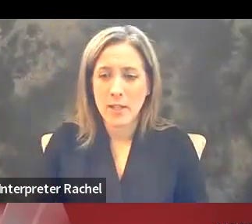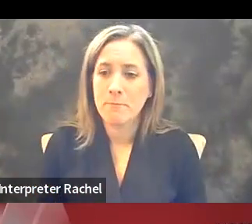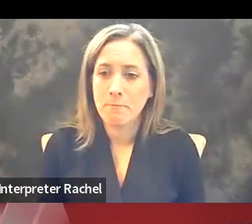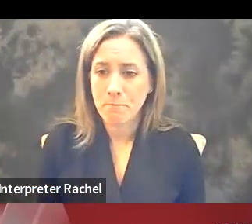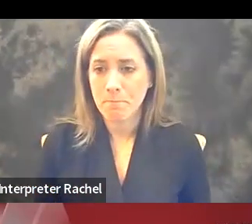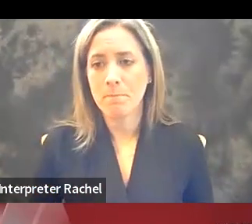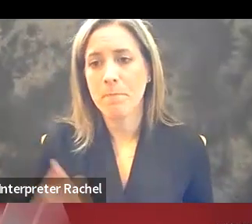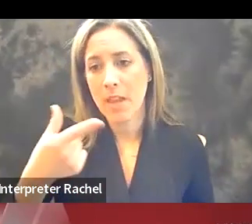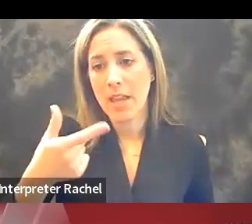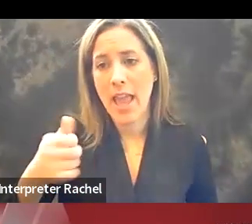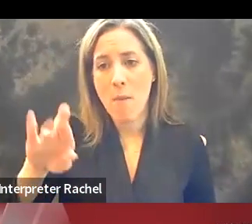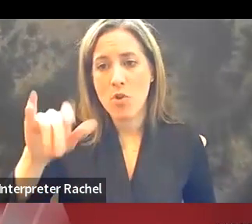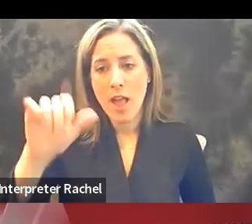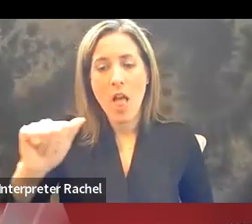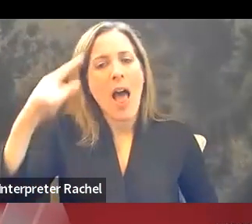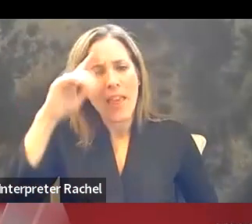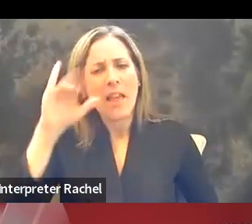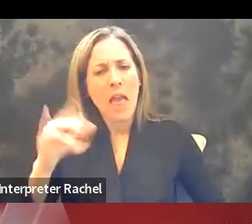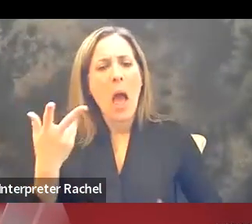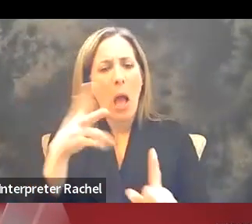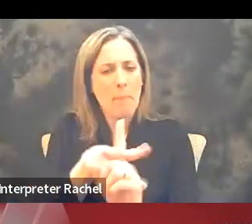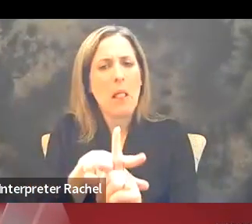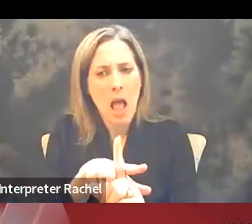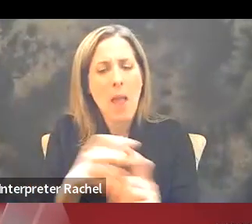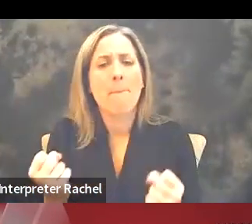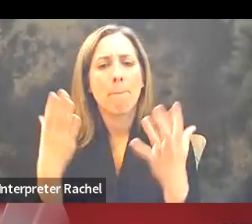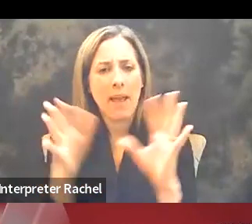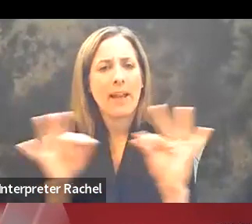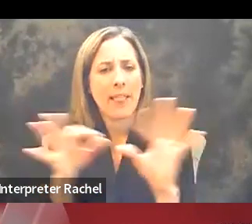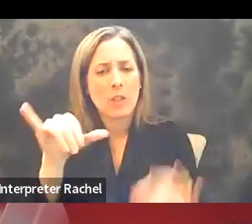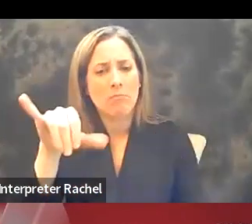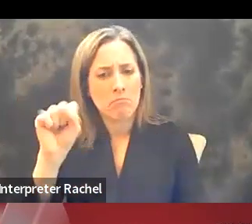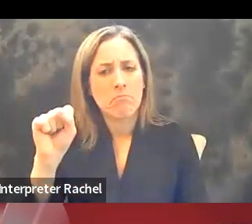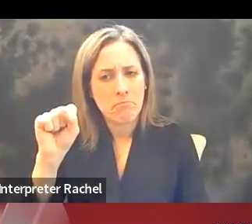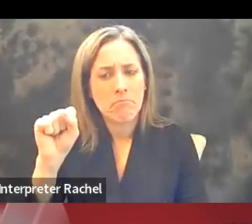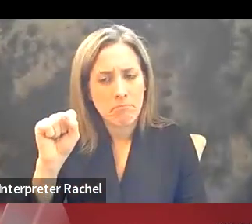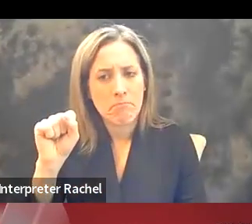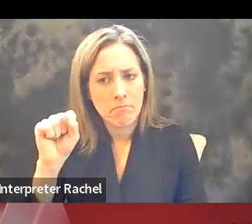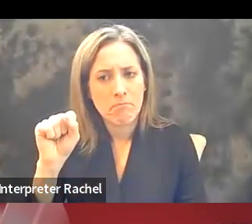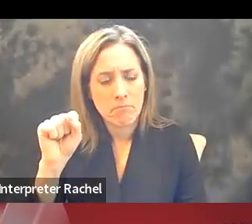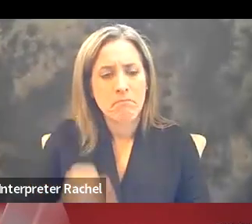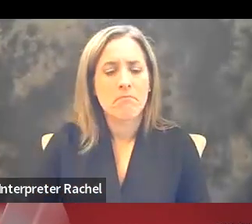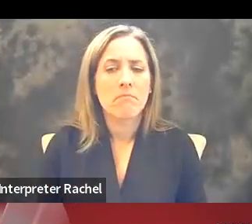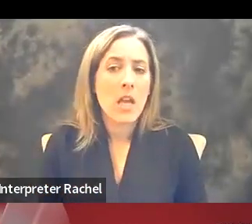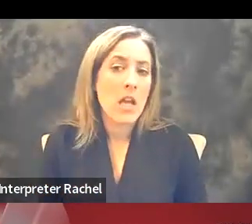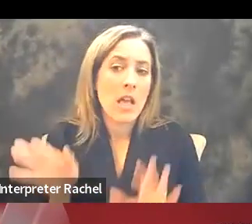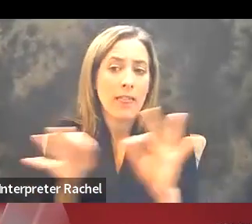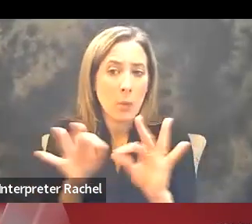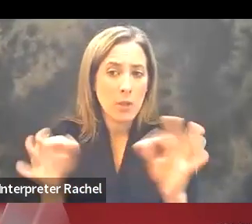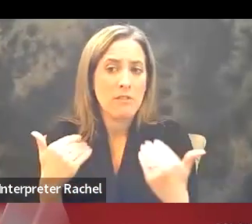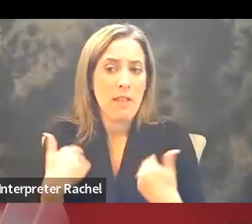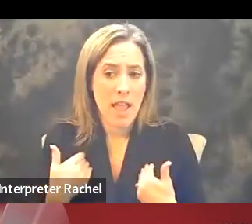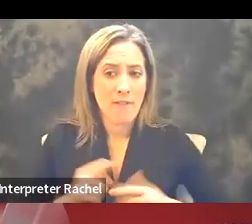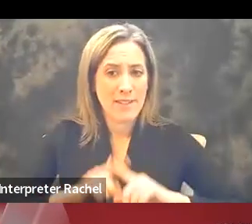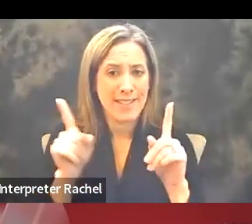I think that it would apply. I think that it would apply to many languages, and even languages that have